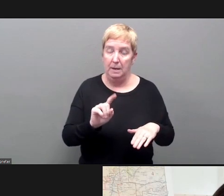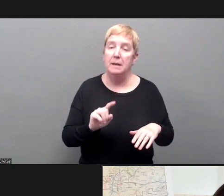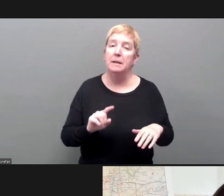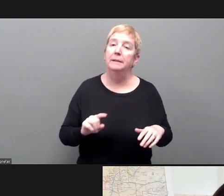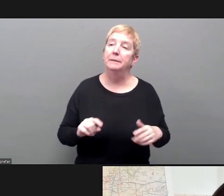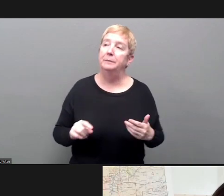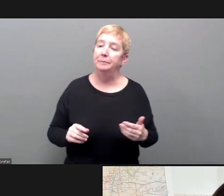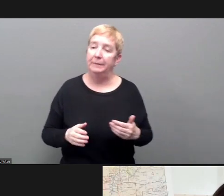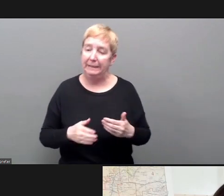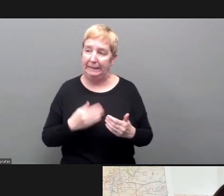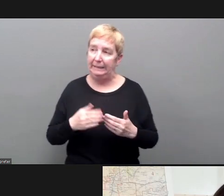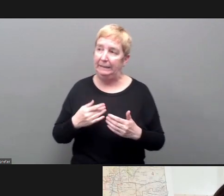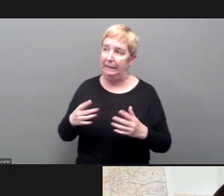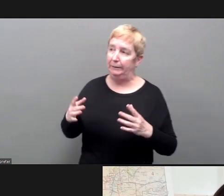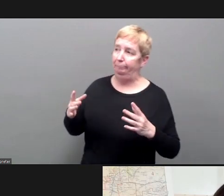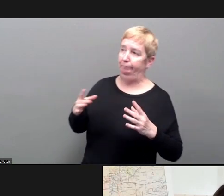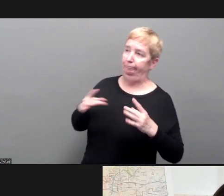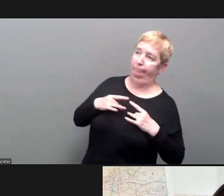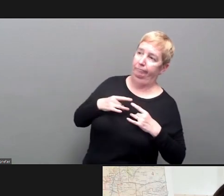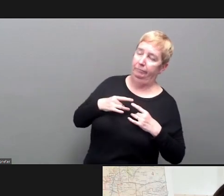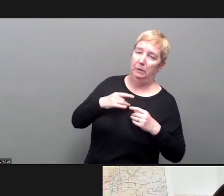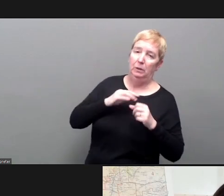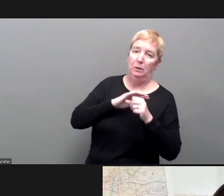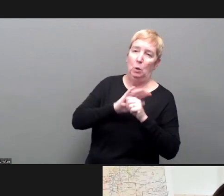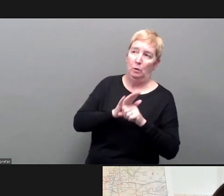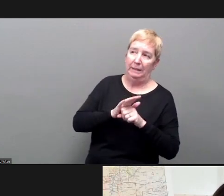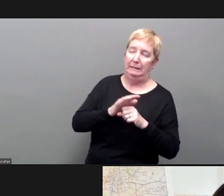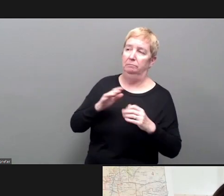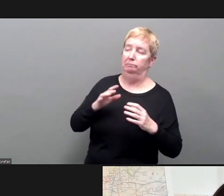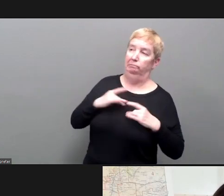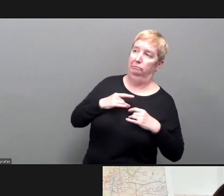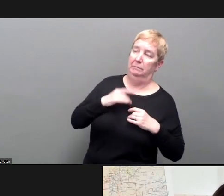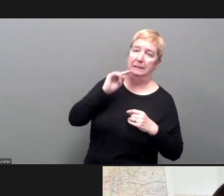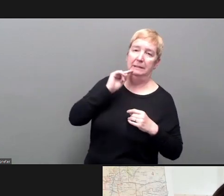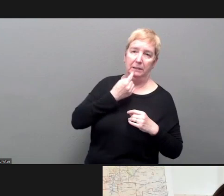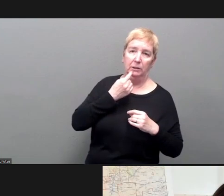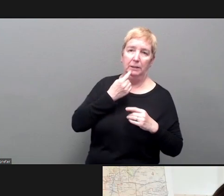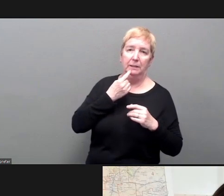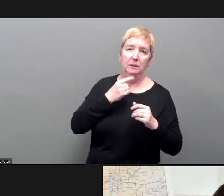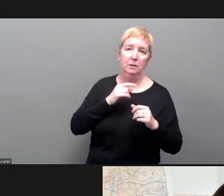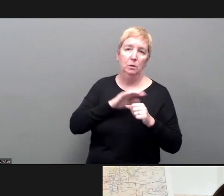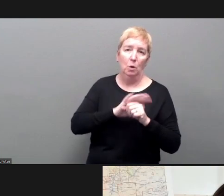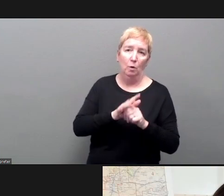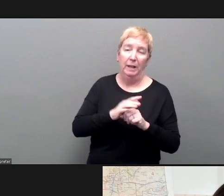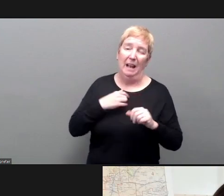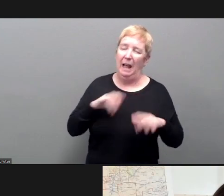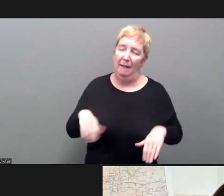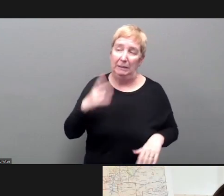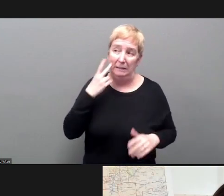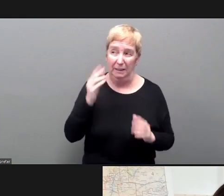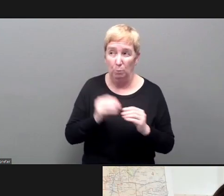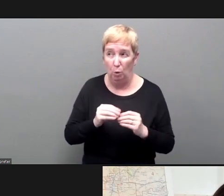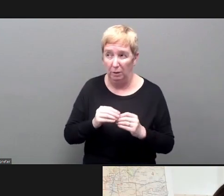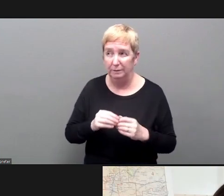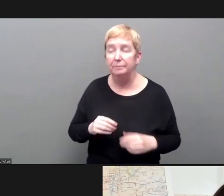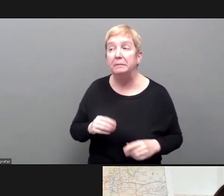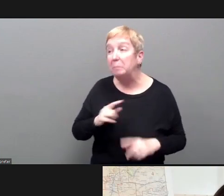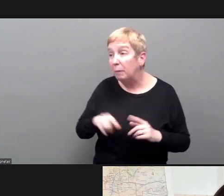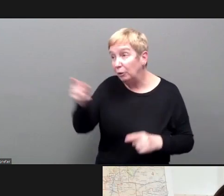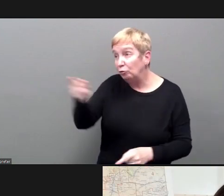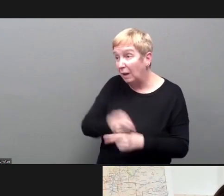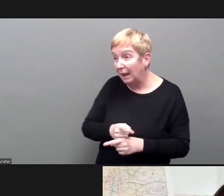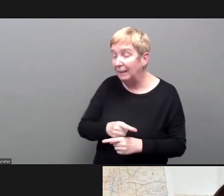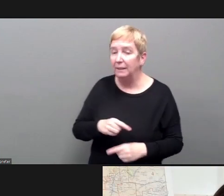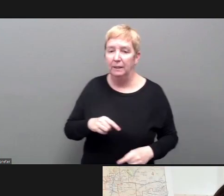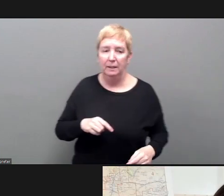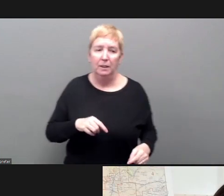COVID and perhaps more serious COVID. I haven't seen additional data where that pans out. You're right, the case counts are 250% higher